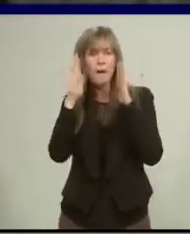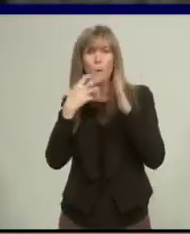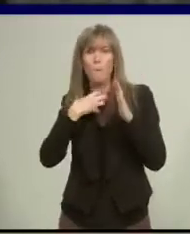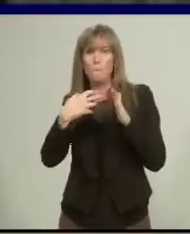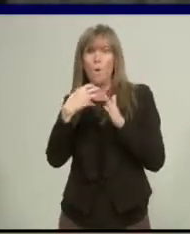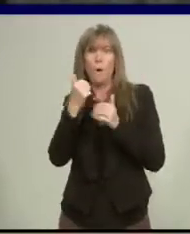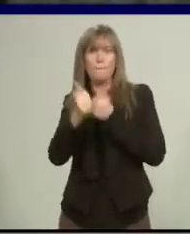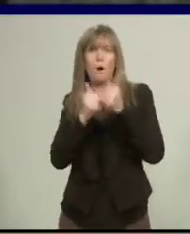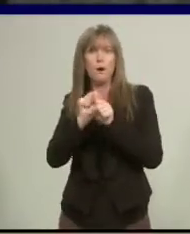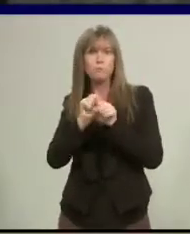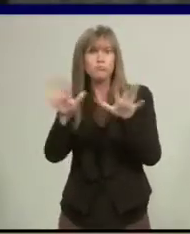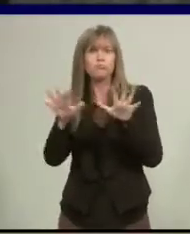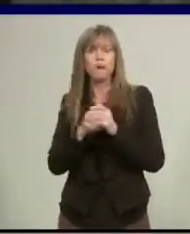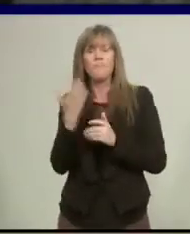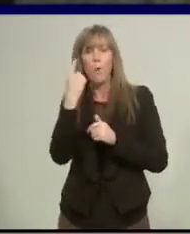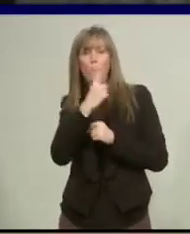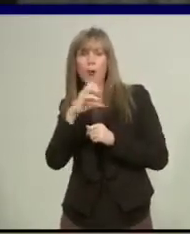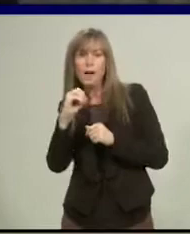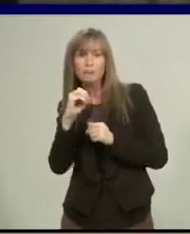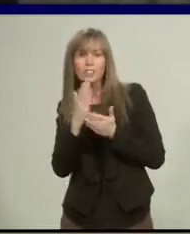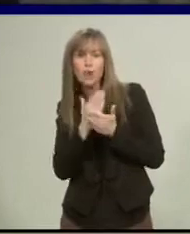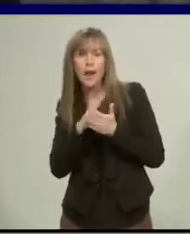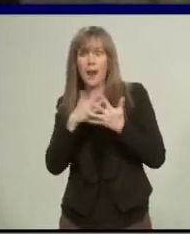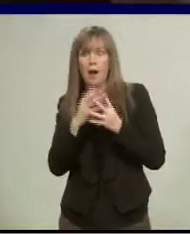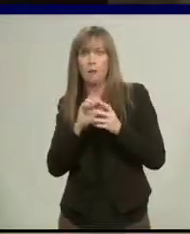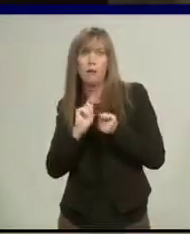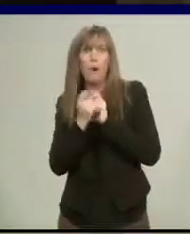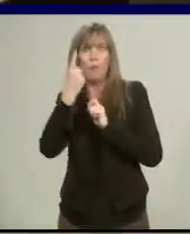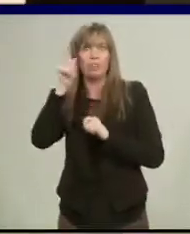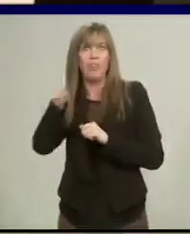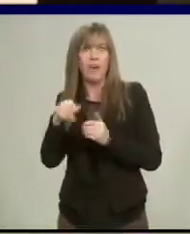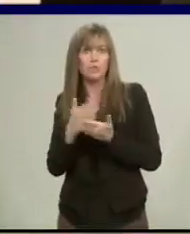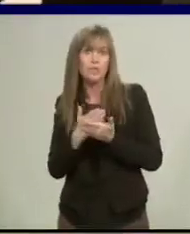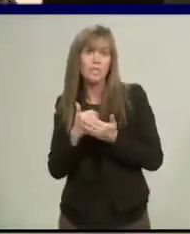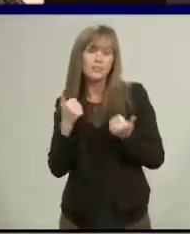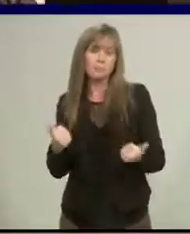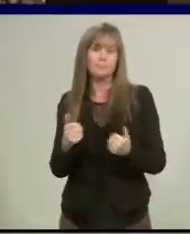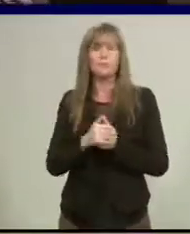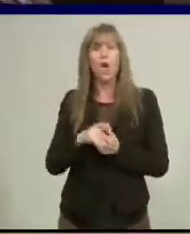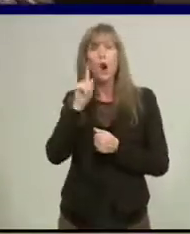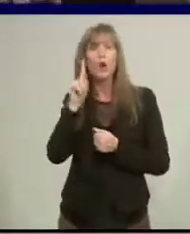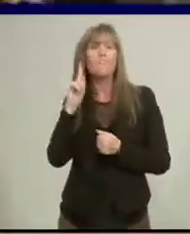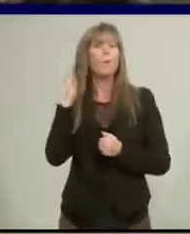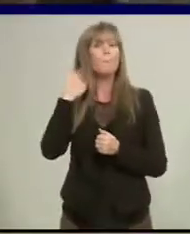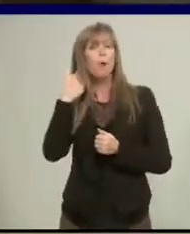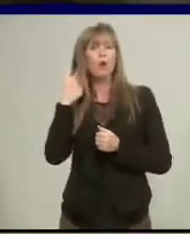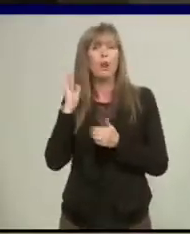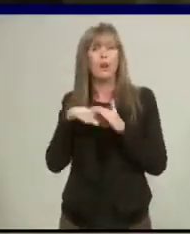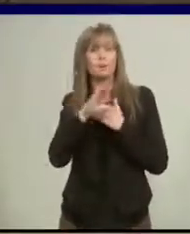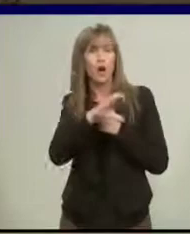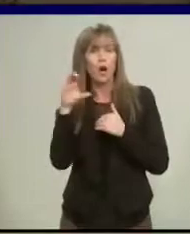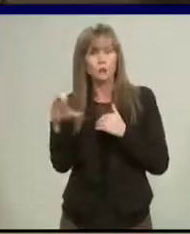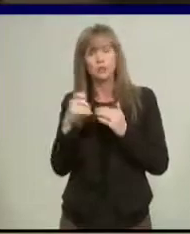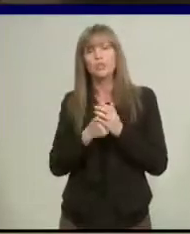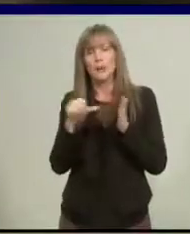few hundred shares on Facebook to a few thousand and that kind of thing. Looking for models in Christchurch's vast selection of sexy men is